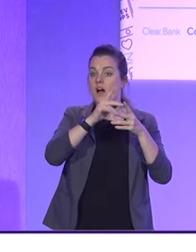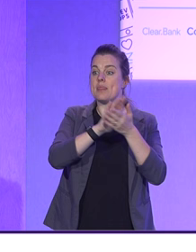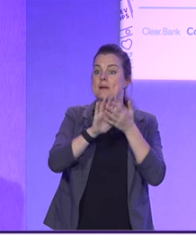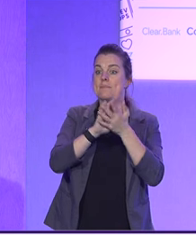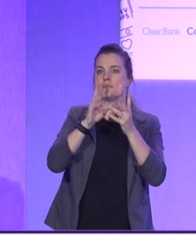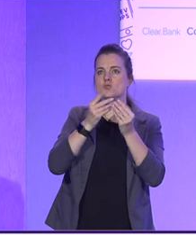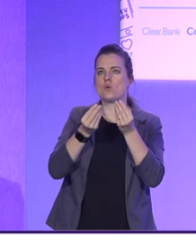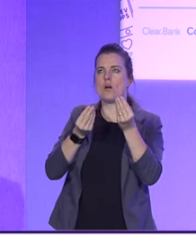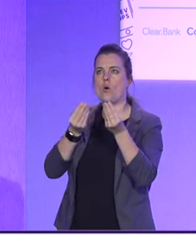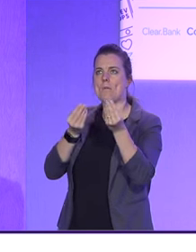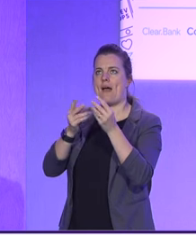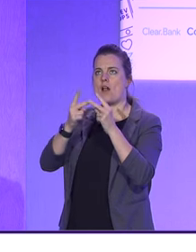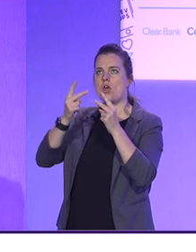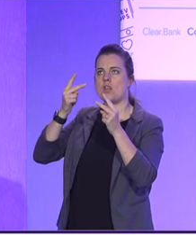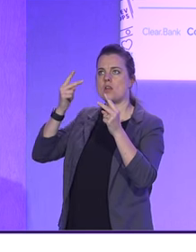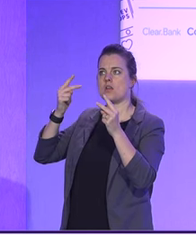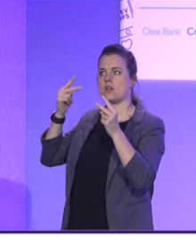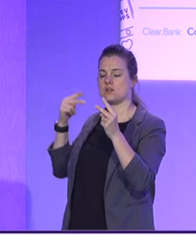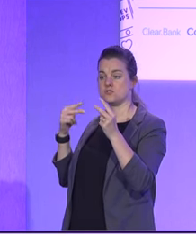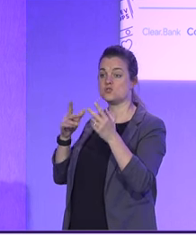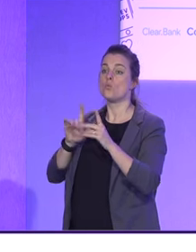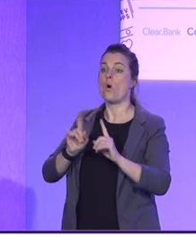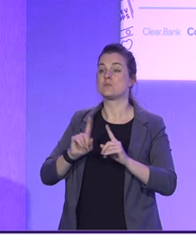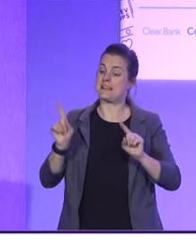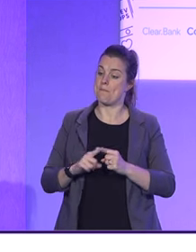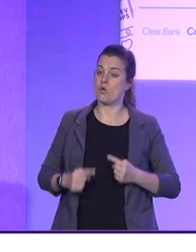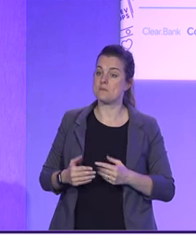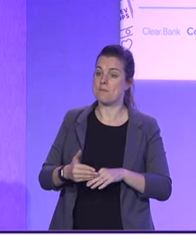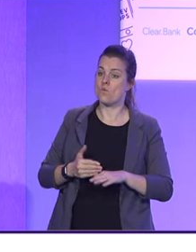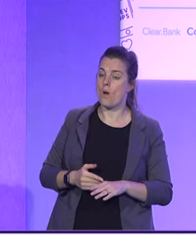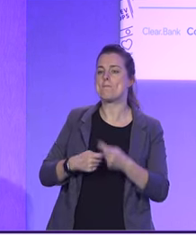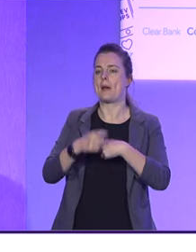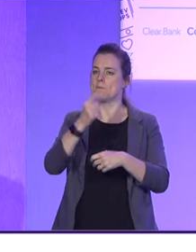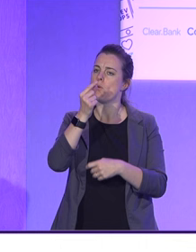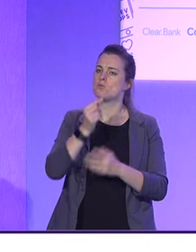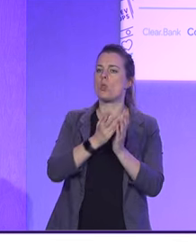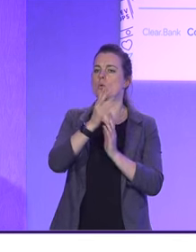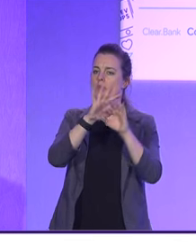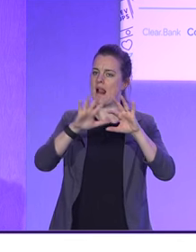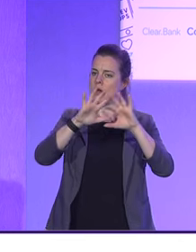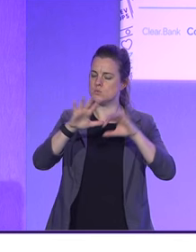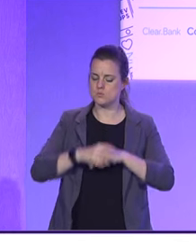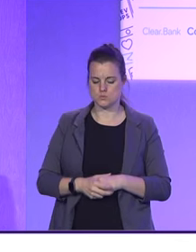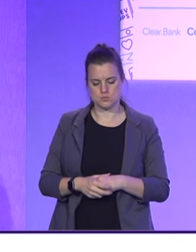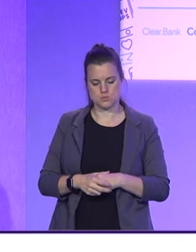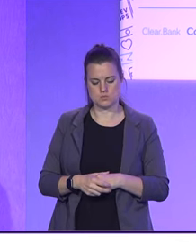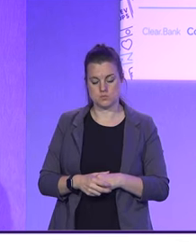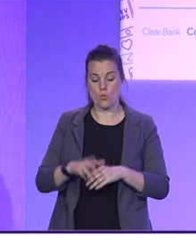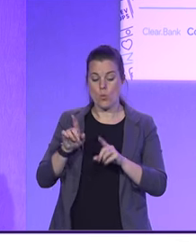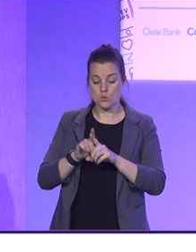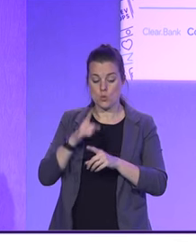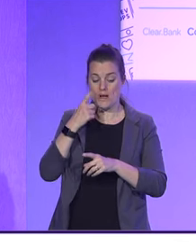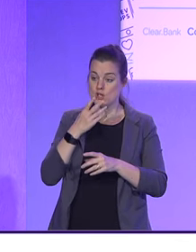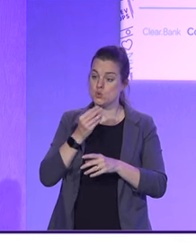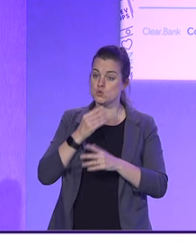impossible. Another thing is basically we can experiment and use the latest artificial intelligence algorithms,